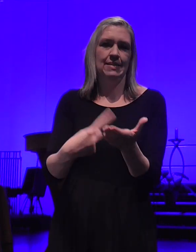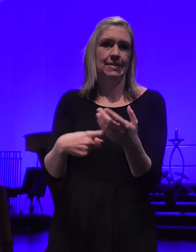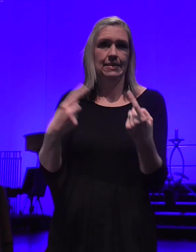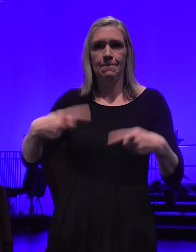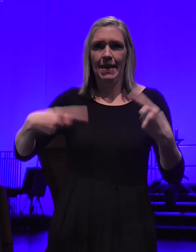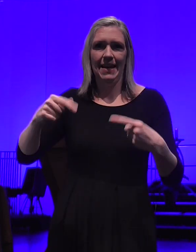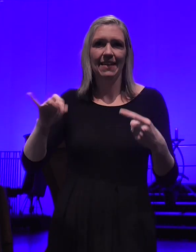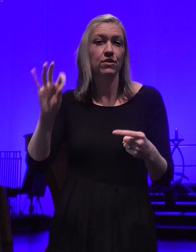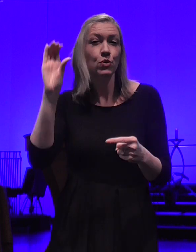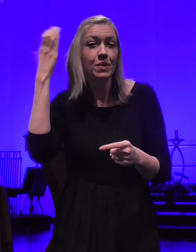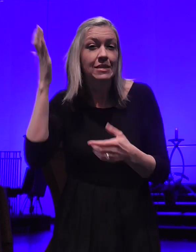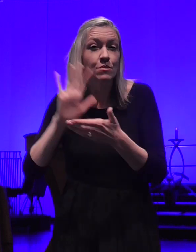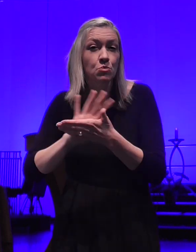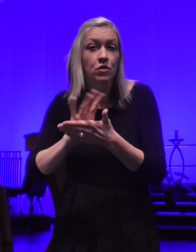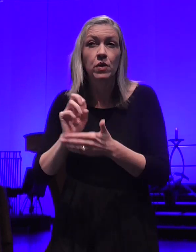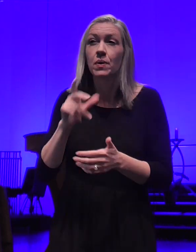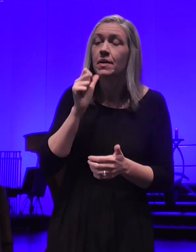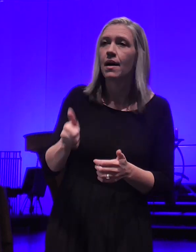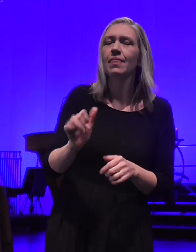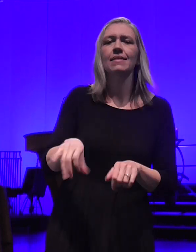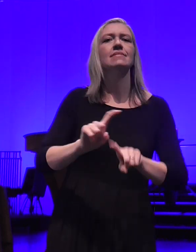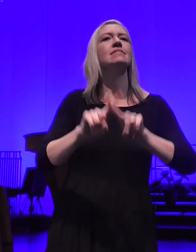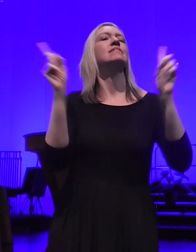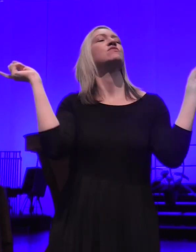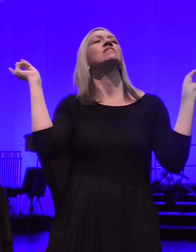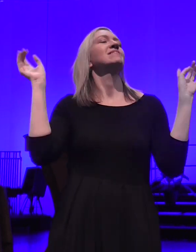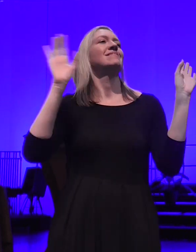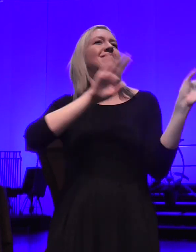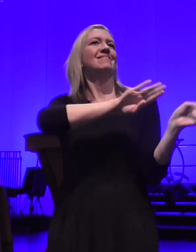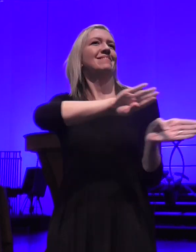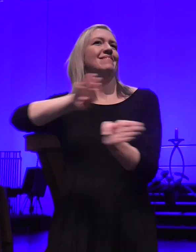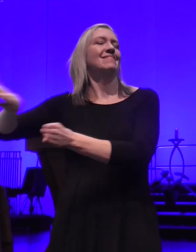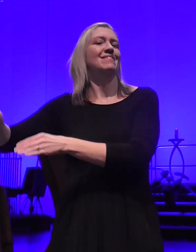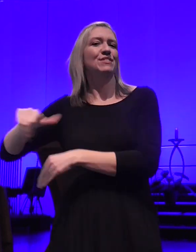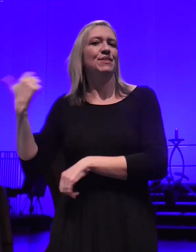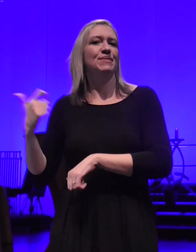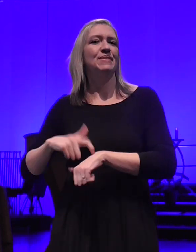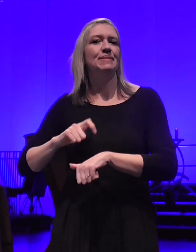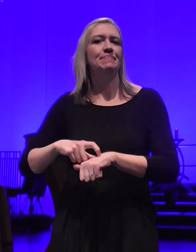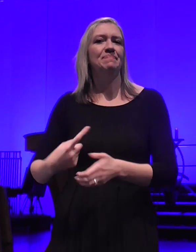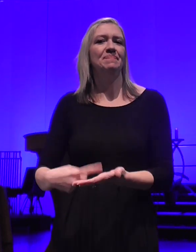whether or not those are Christmas movies or not, but that'll be a different sermon at a different time.